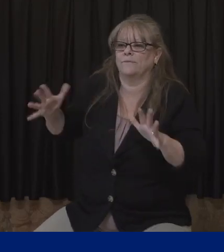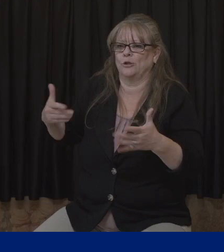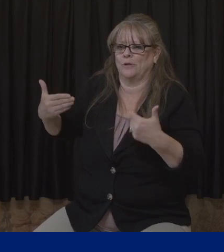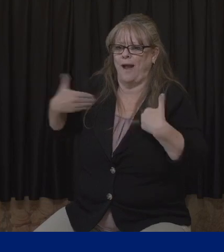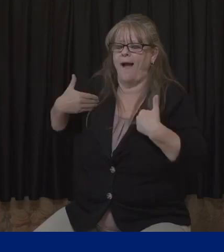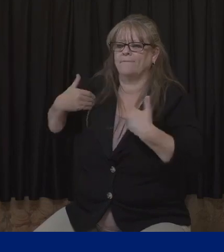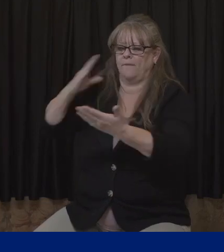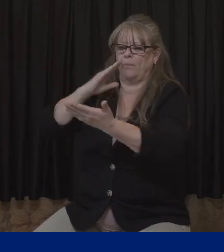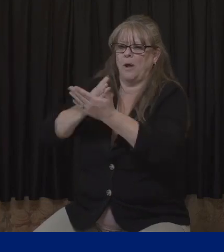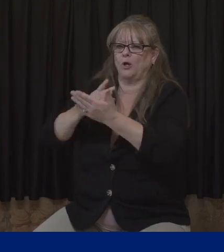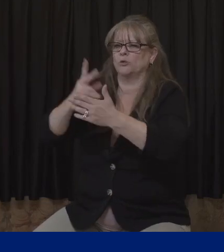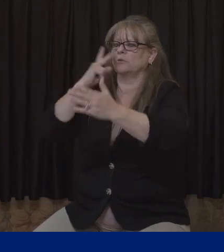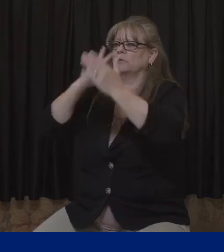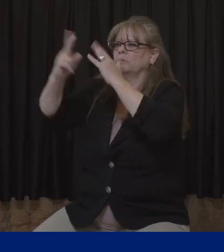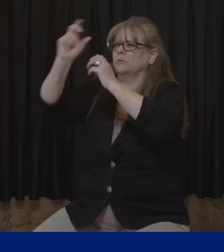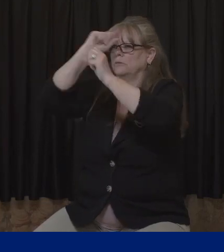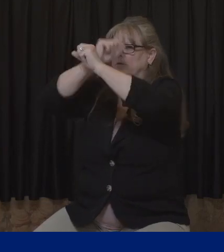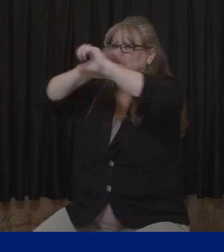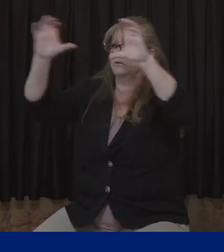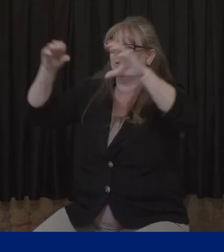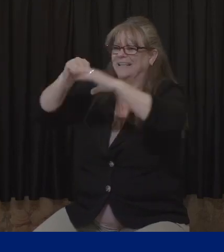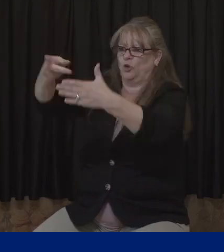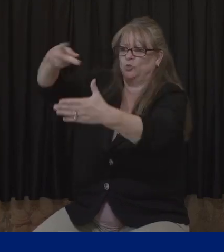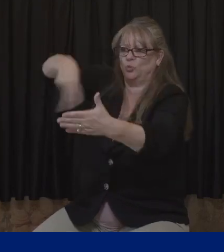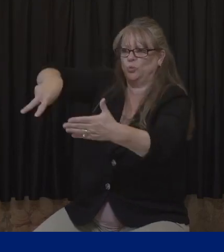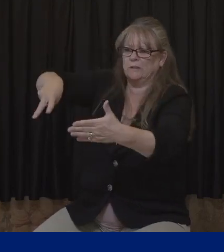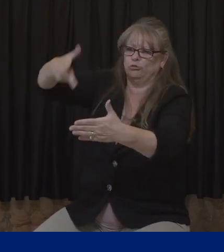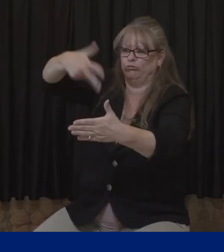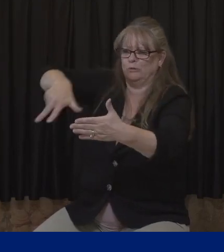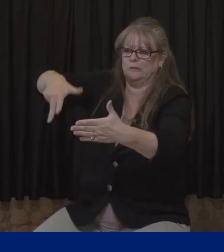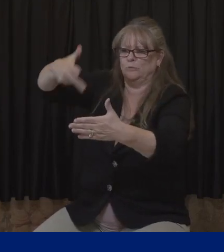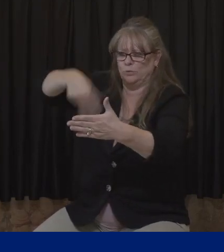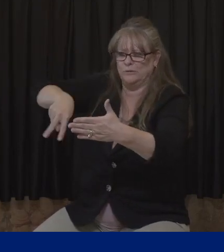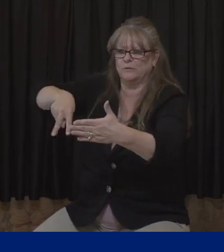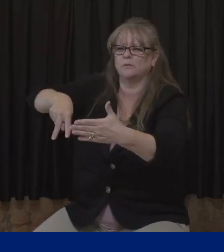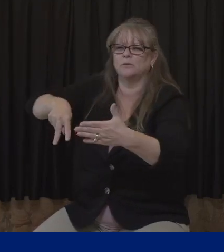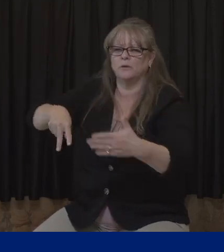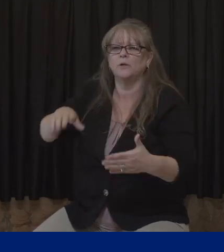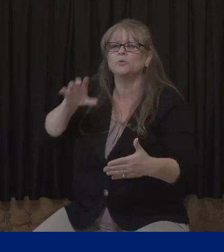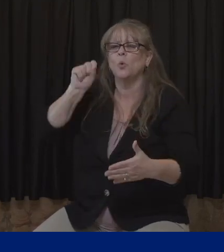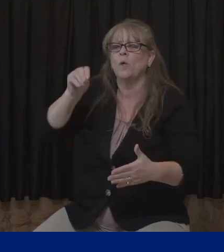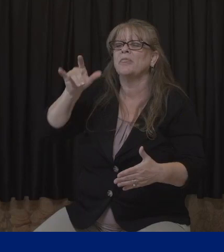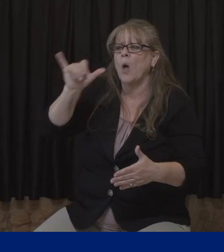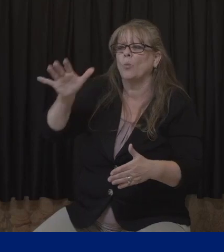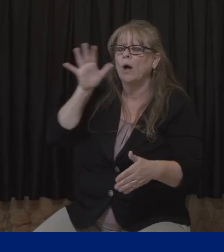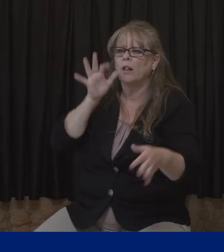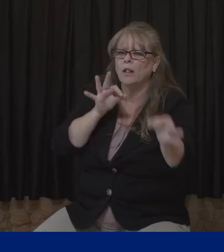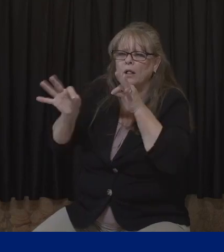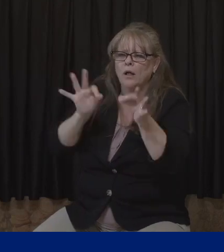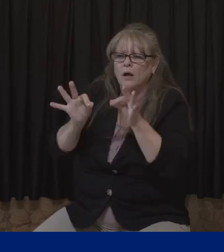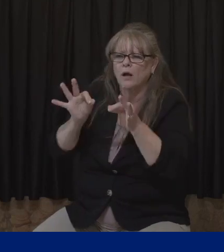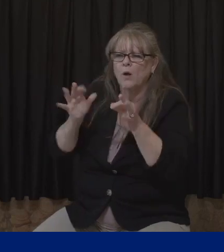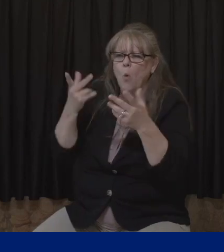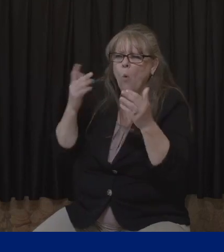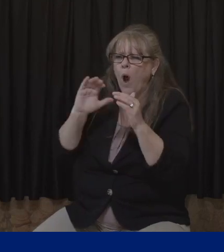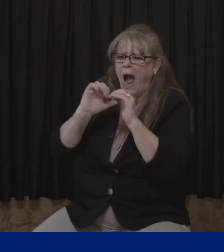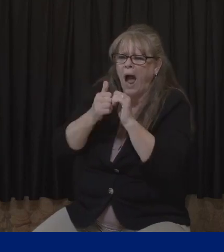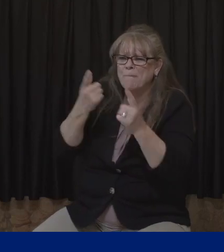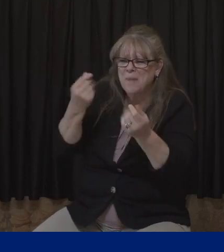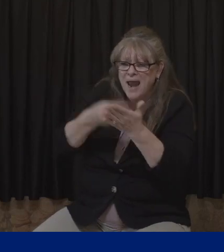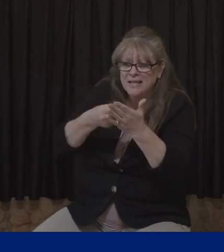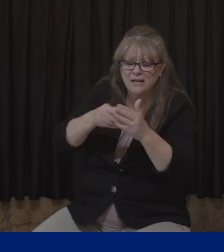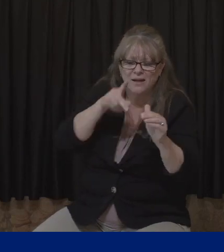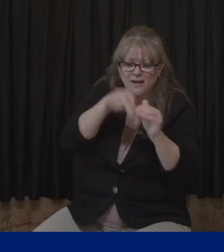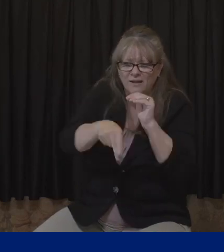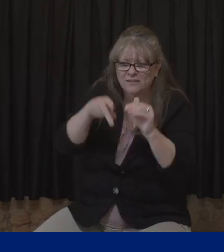John. And a lot of the specific information about the cuts will be based on that budget forecast.